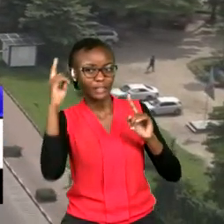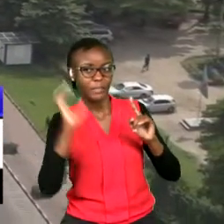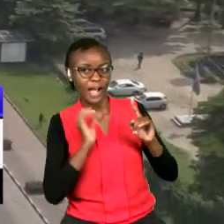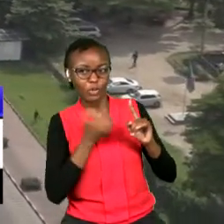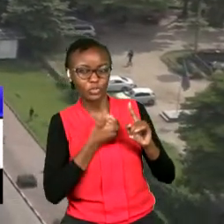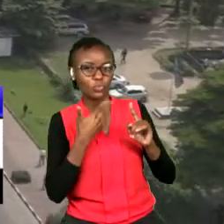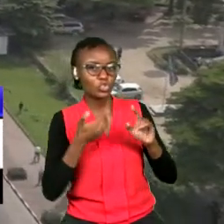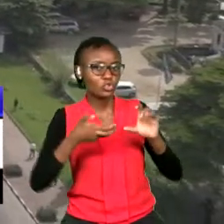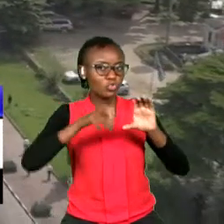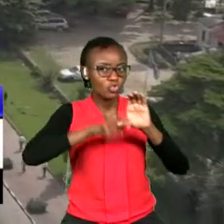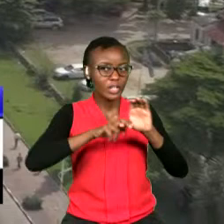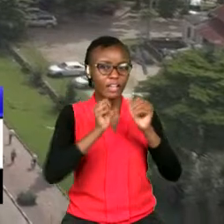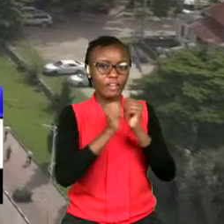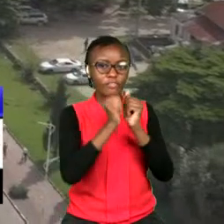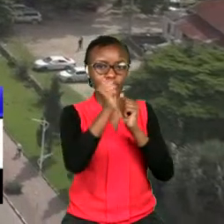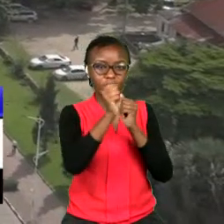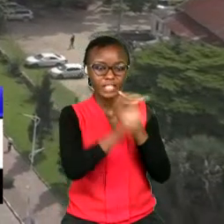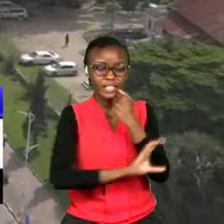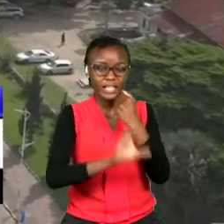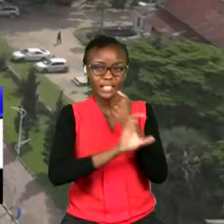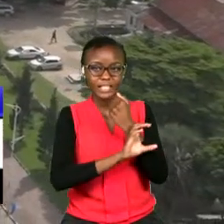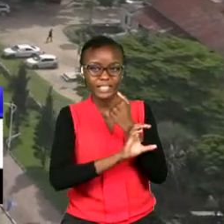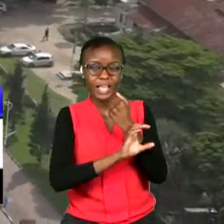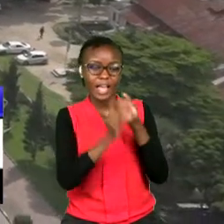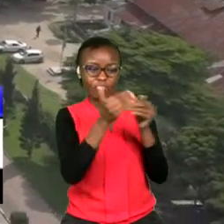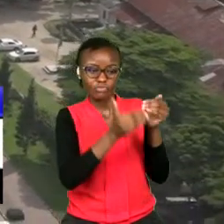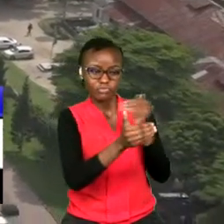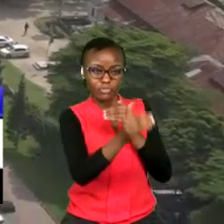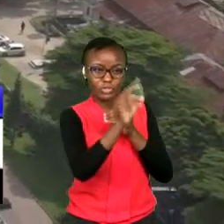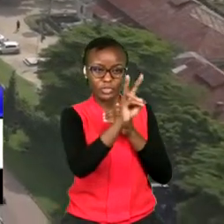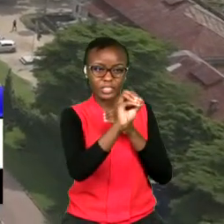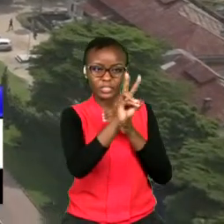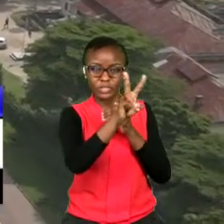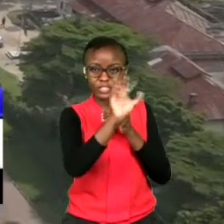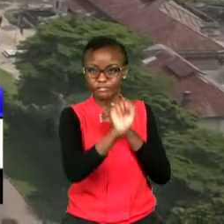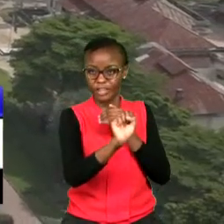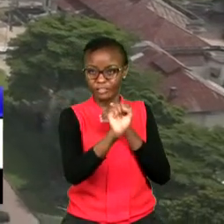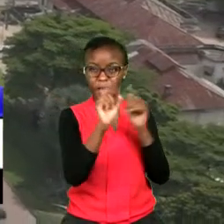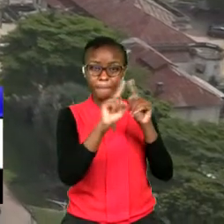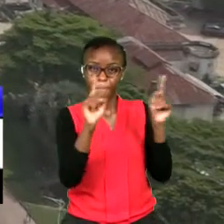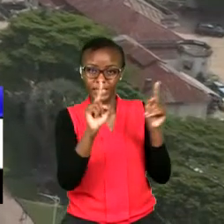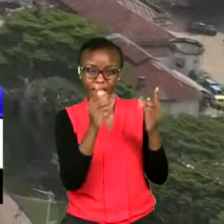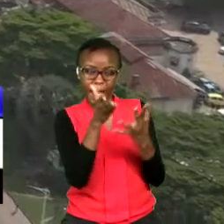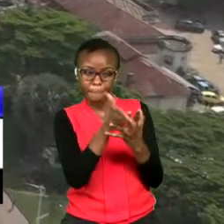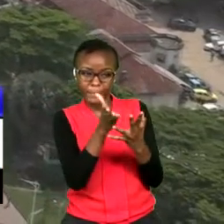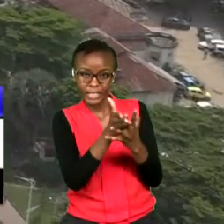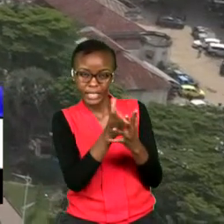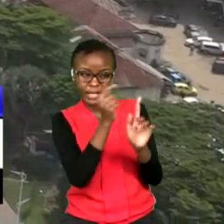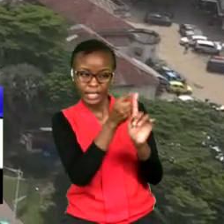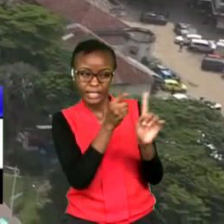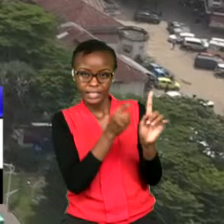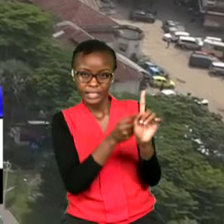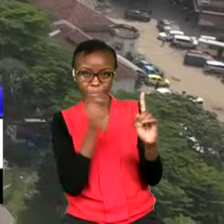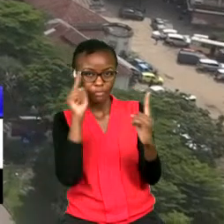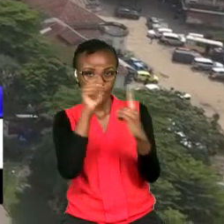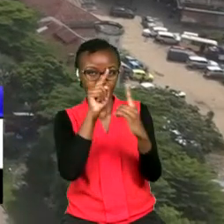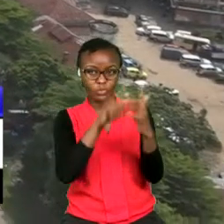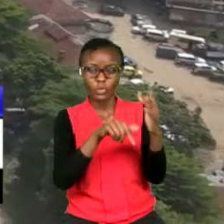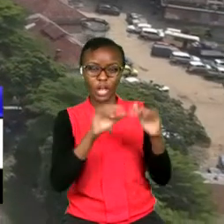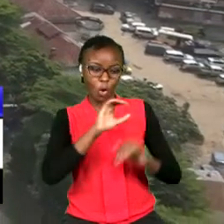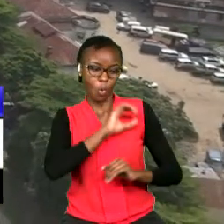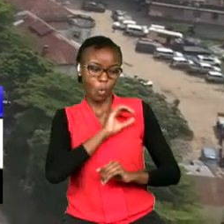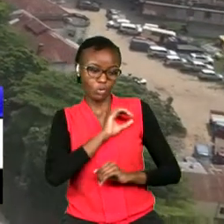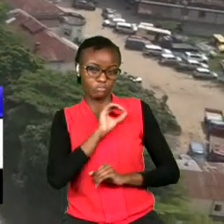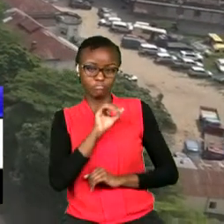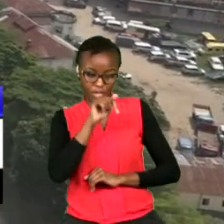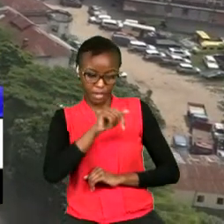15 countries by 2025. But our focus in the medium term will be our home continent,